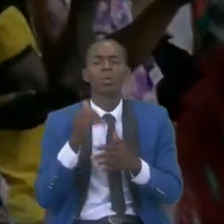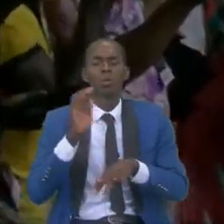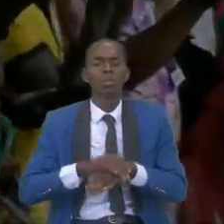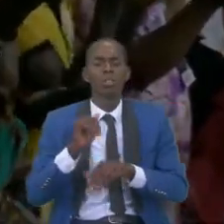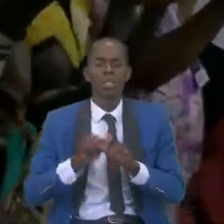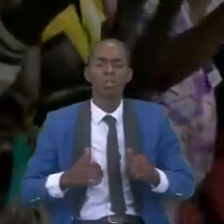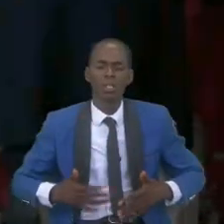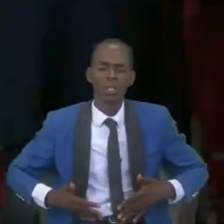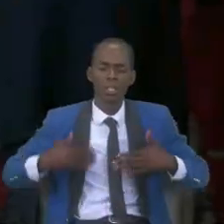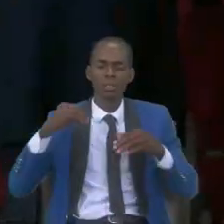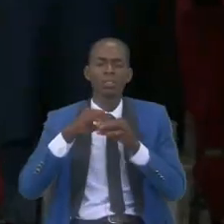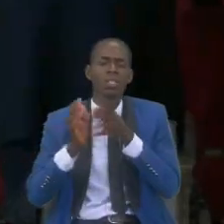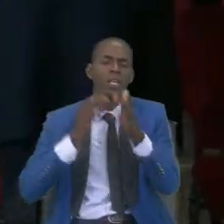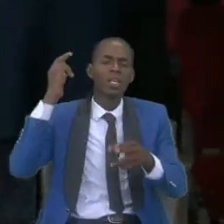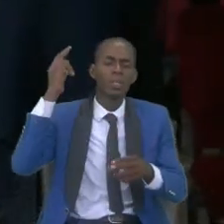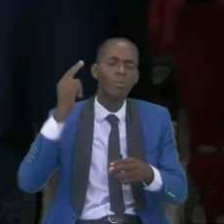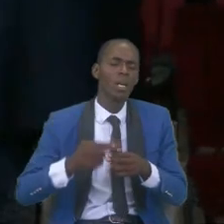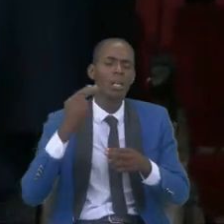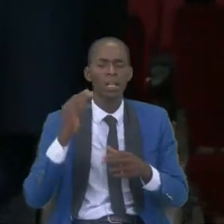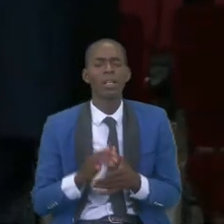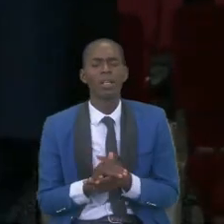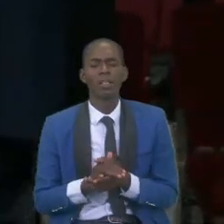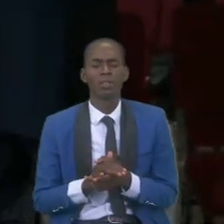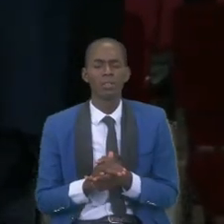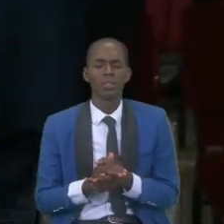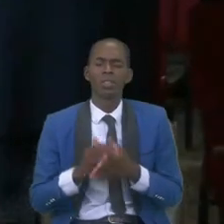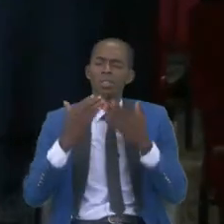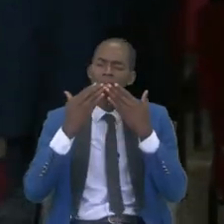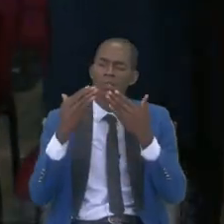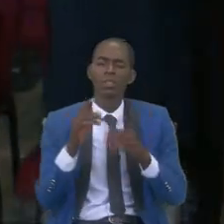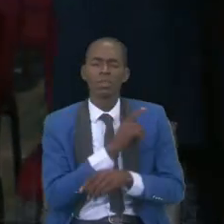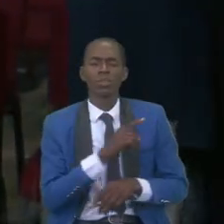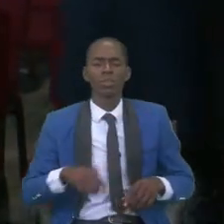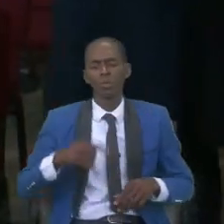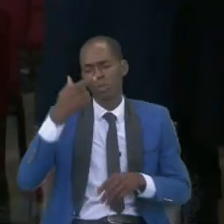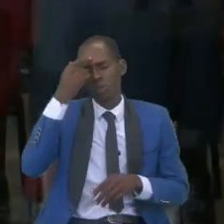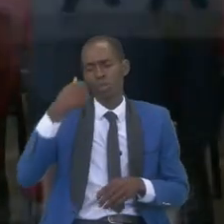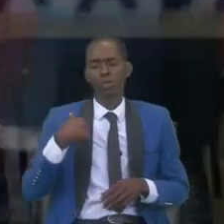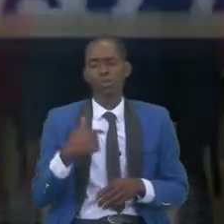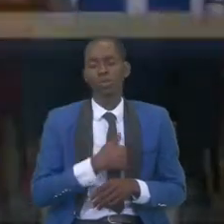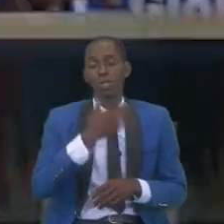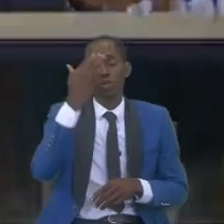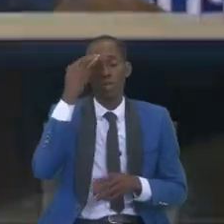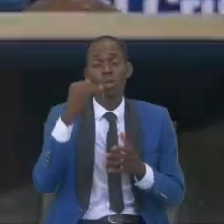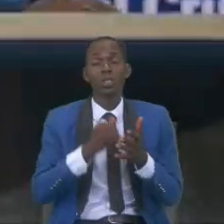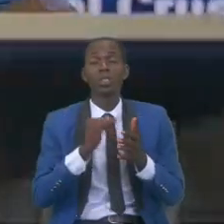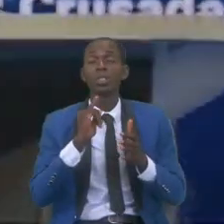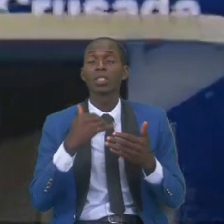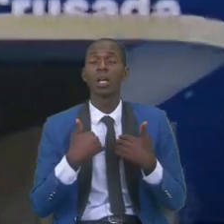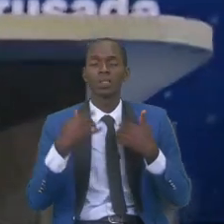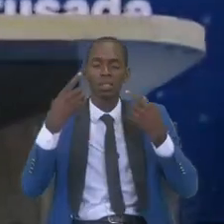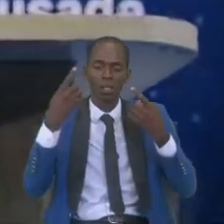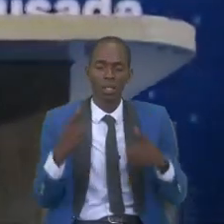in Jesus' name. Thank you, Lord, because we know it is done.